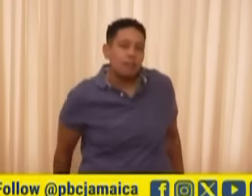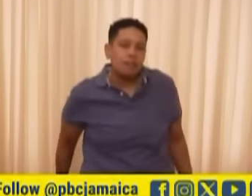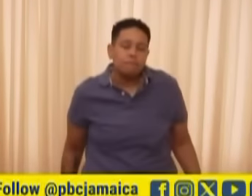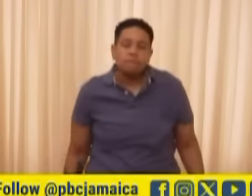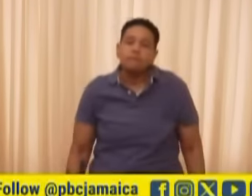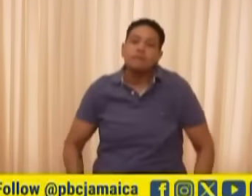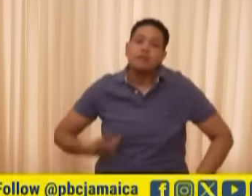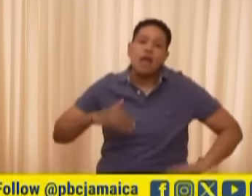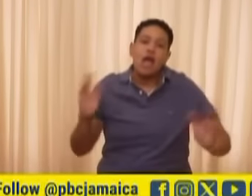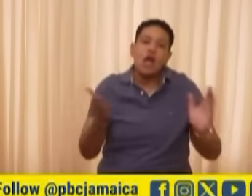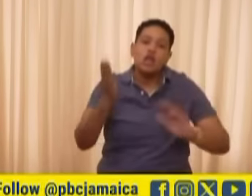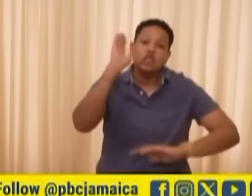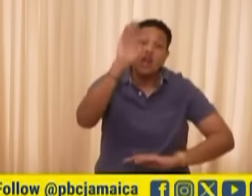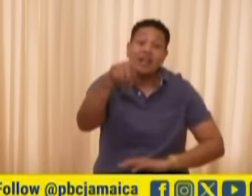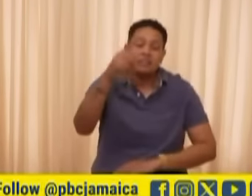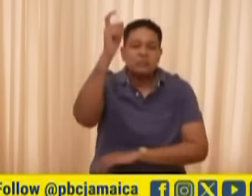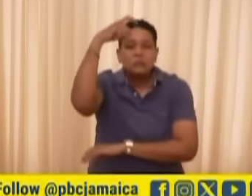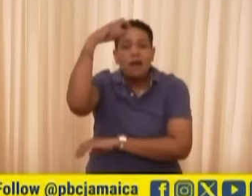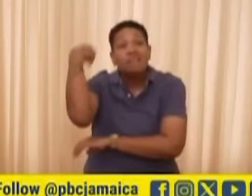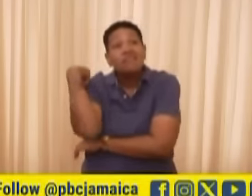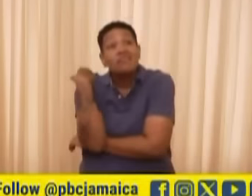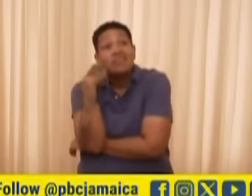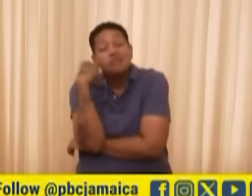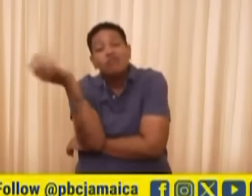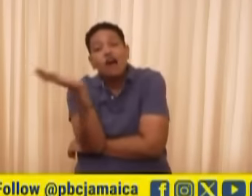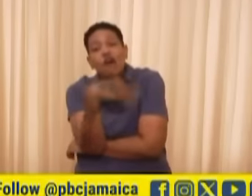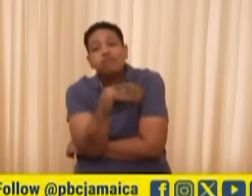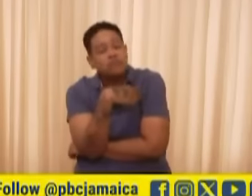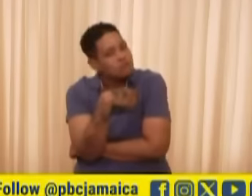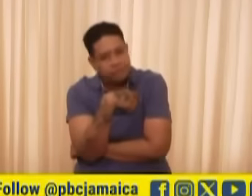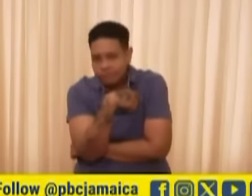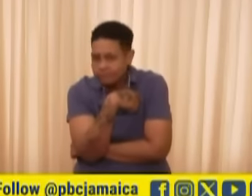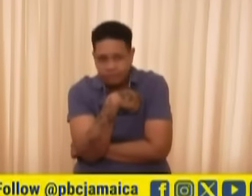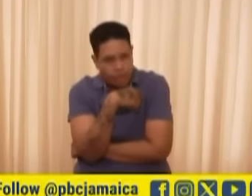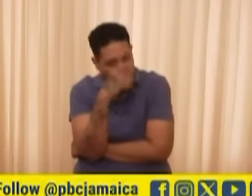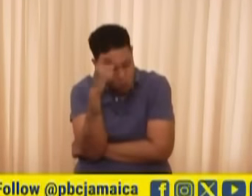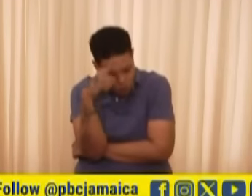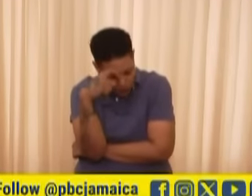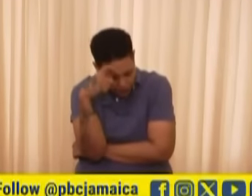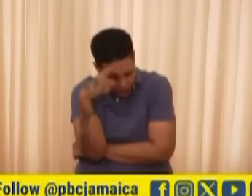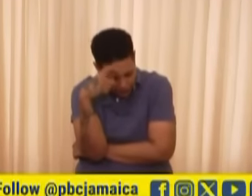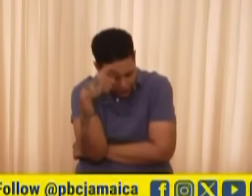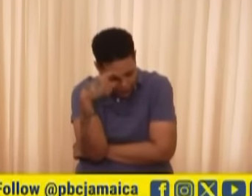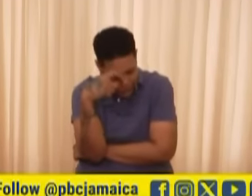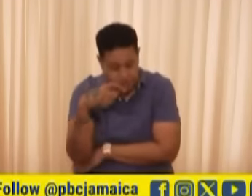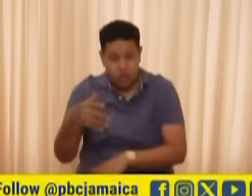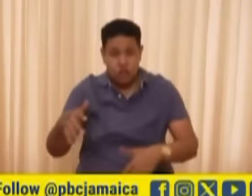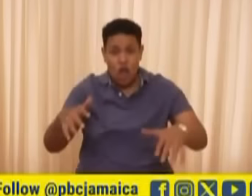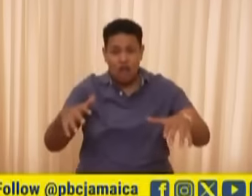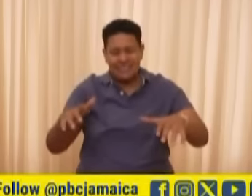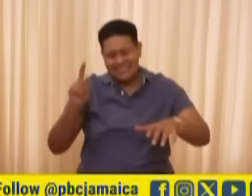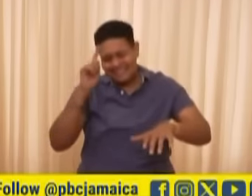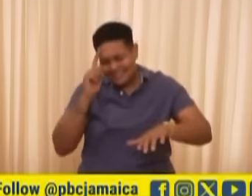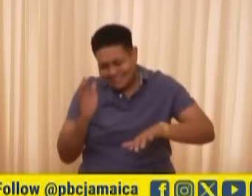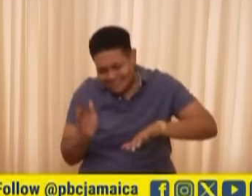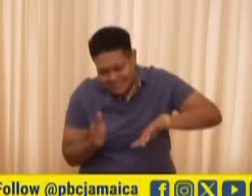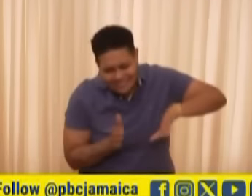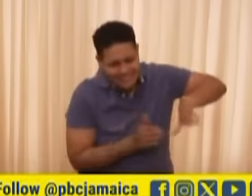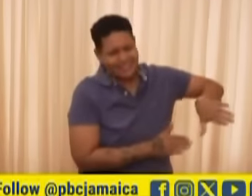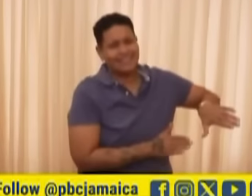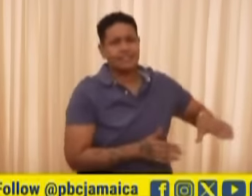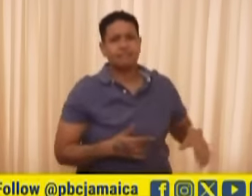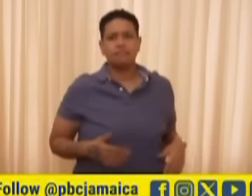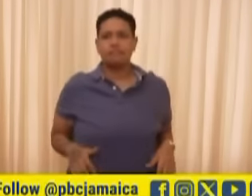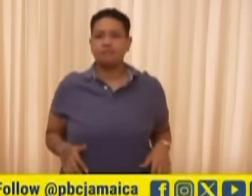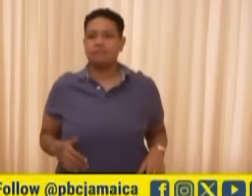everyone to be wise about this, to put aside the nervousness and the